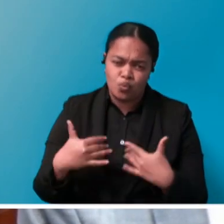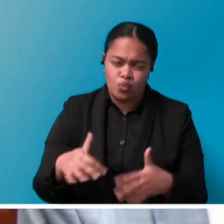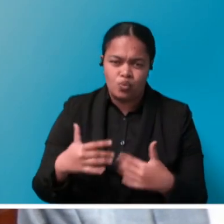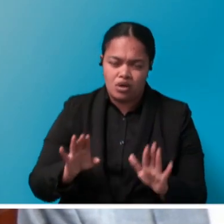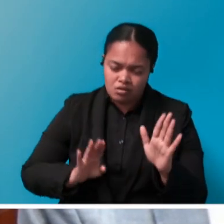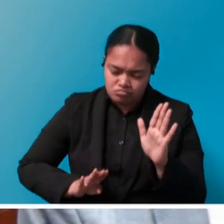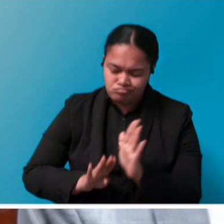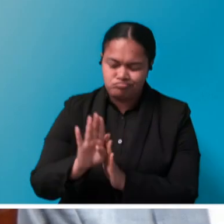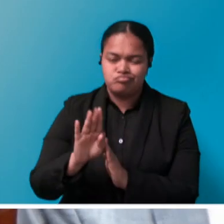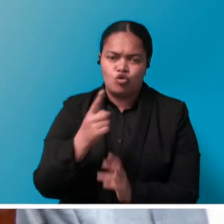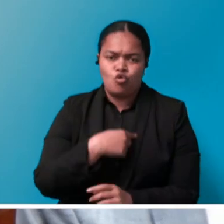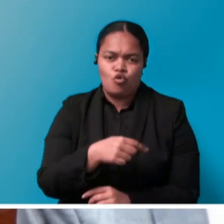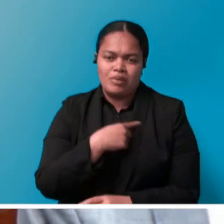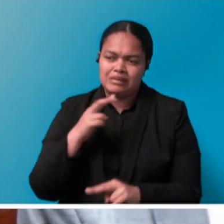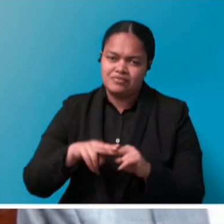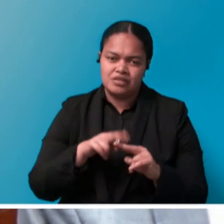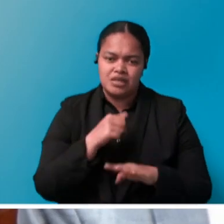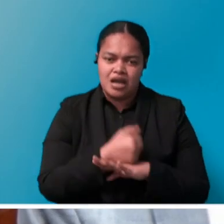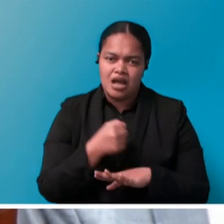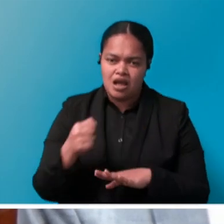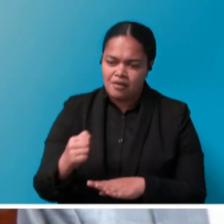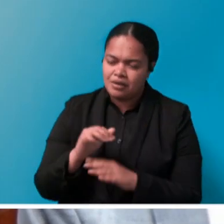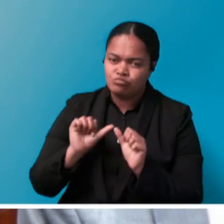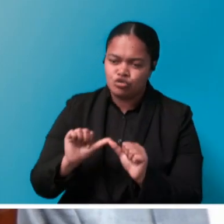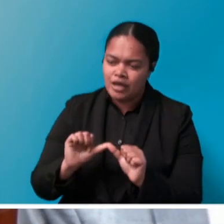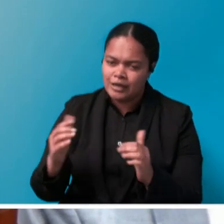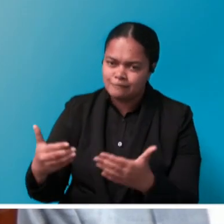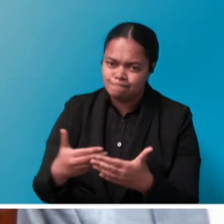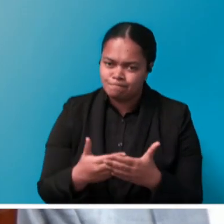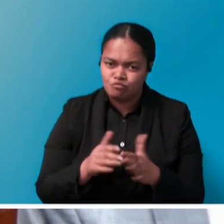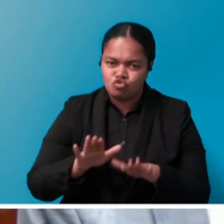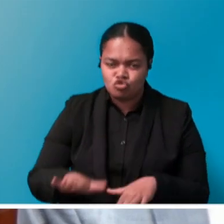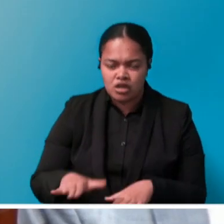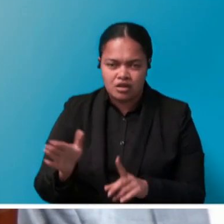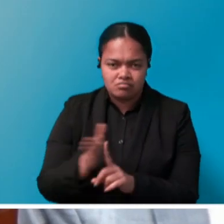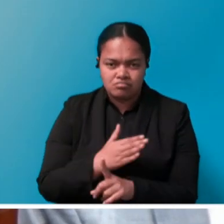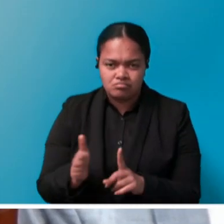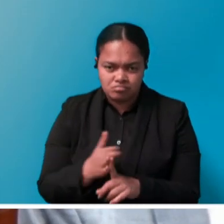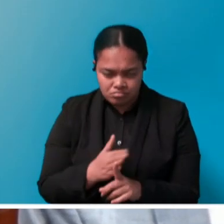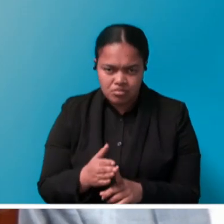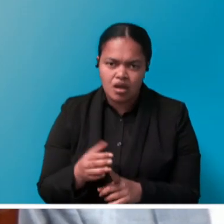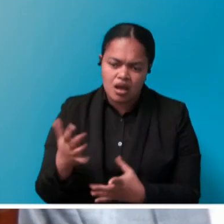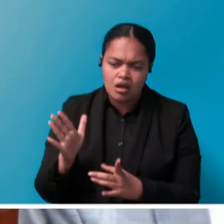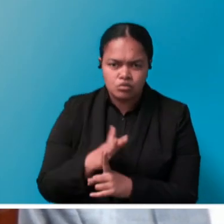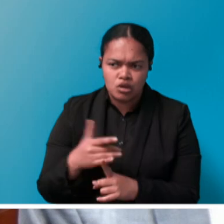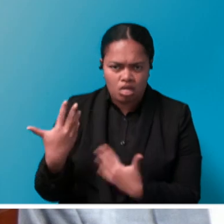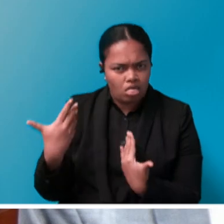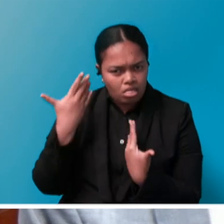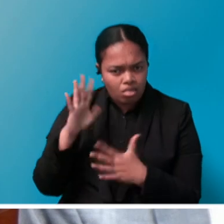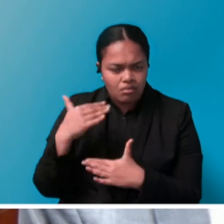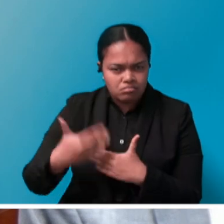protecting every child from abuse and identifying and stopping abuse that might already be happening. We have